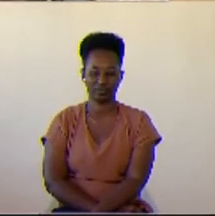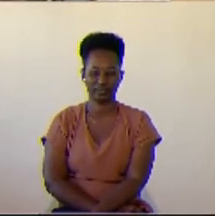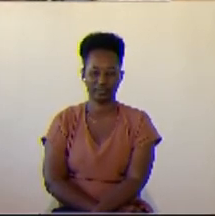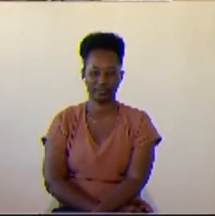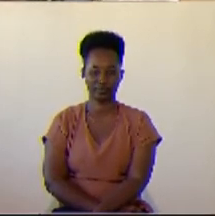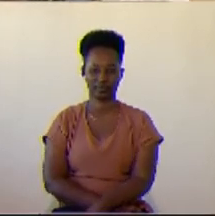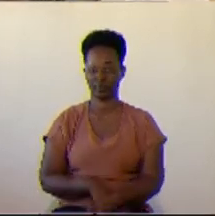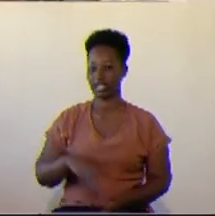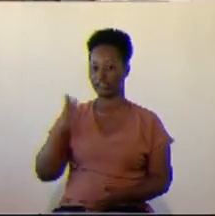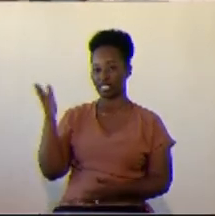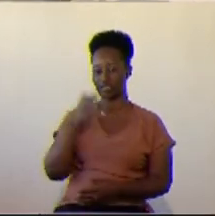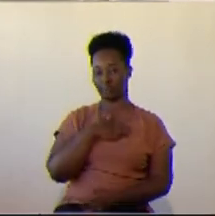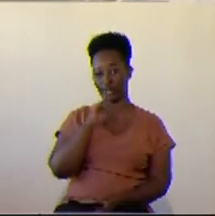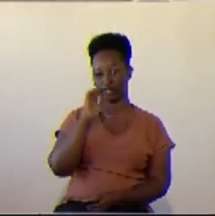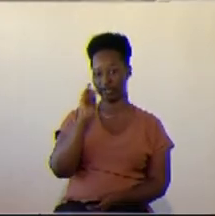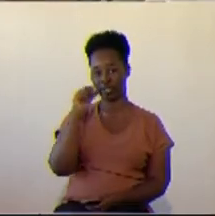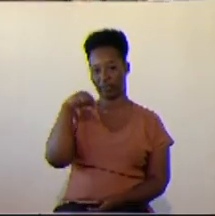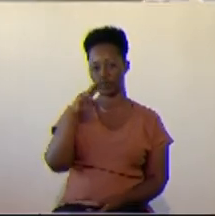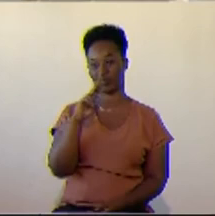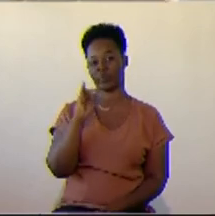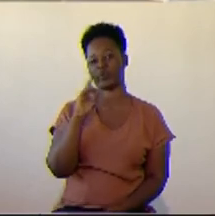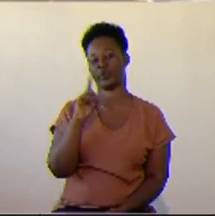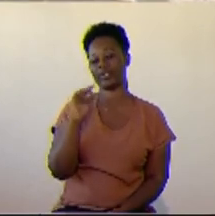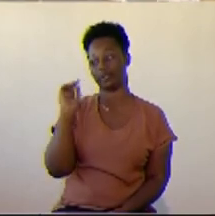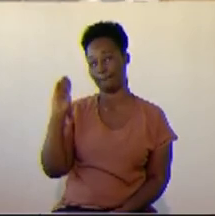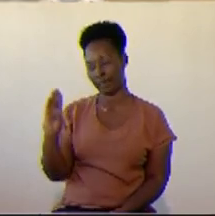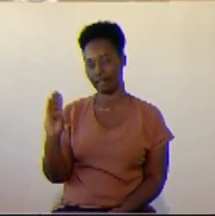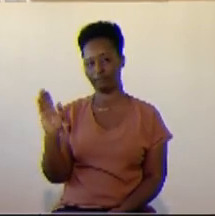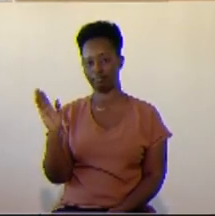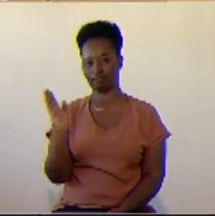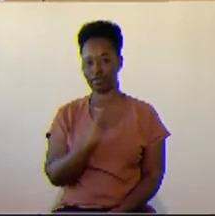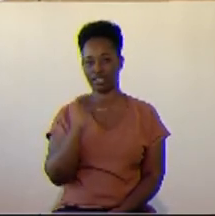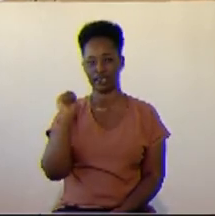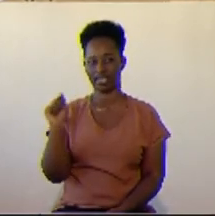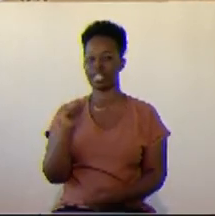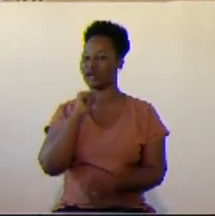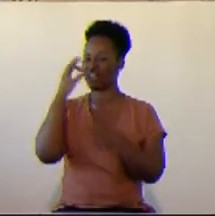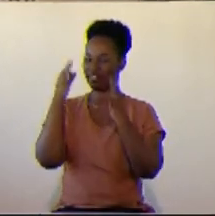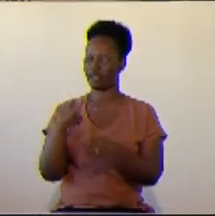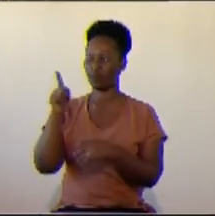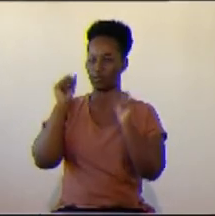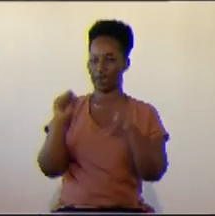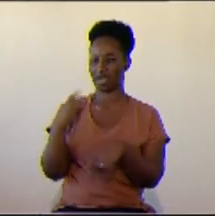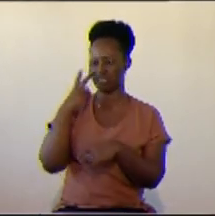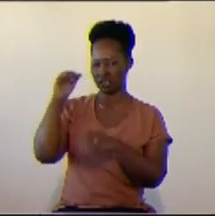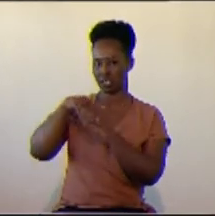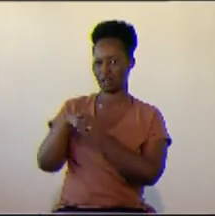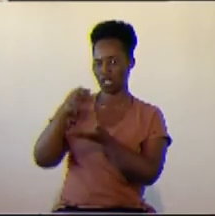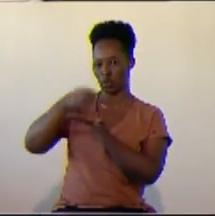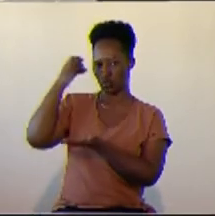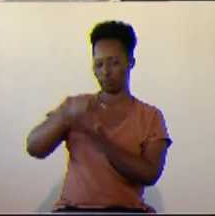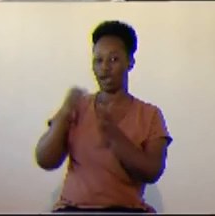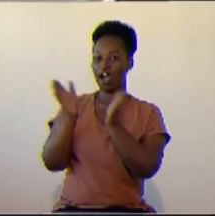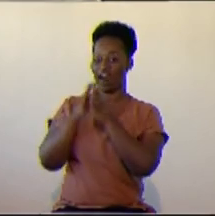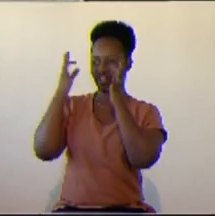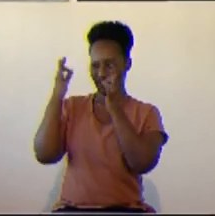B, and that is my liquid A. There's nothing you can see in the tube, and the good thing is the liquids